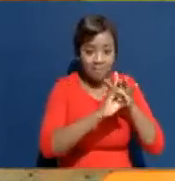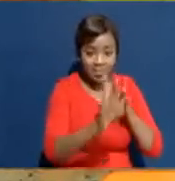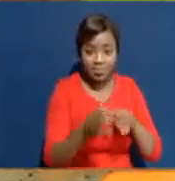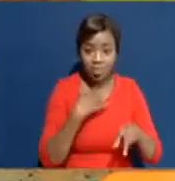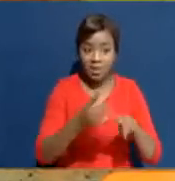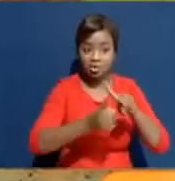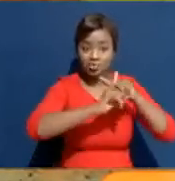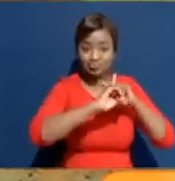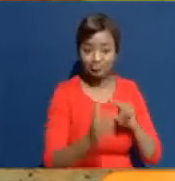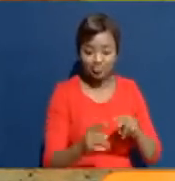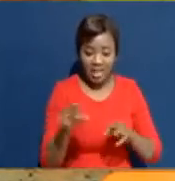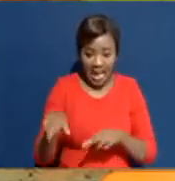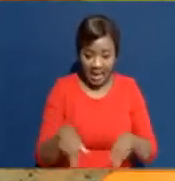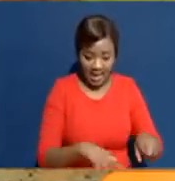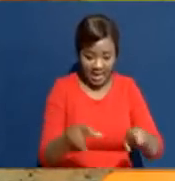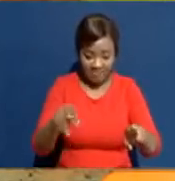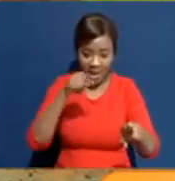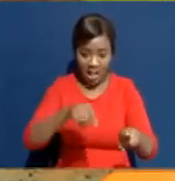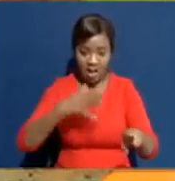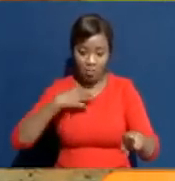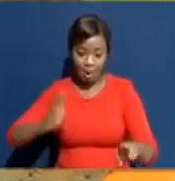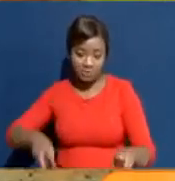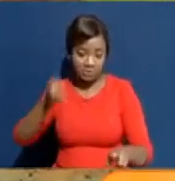mto Chesioni.